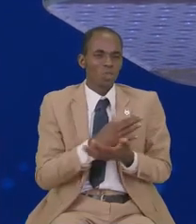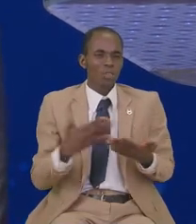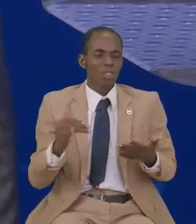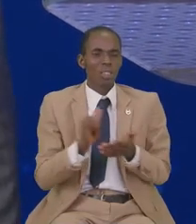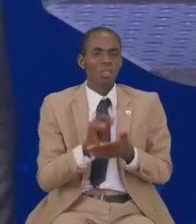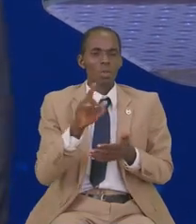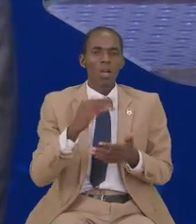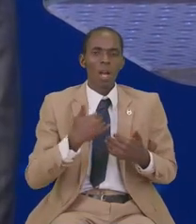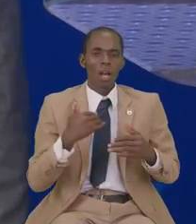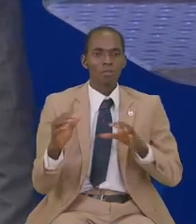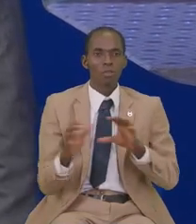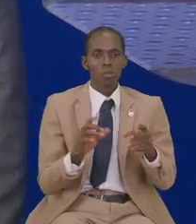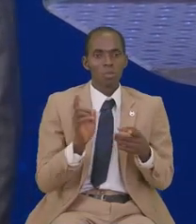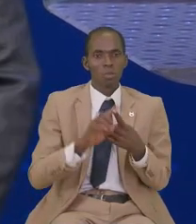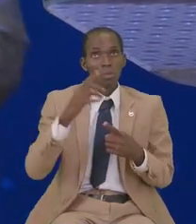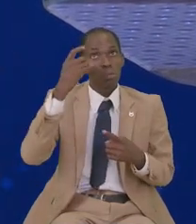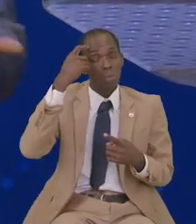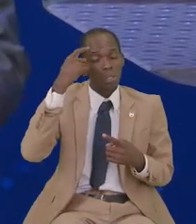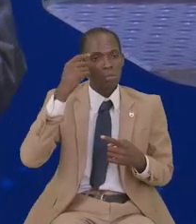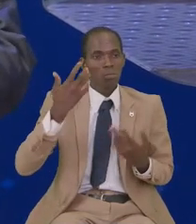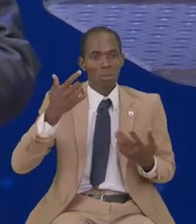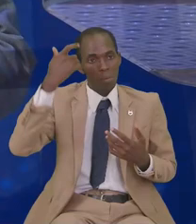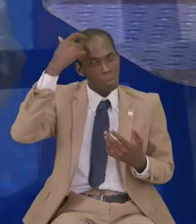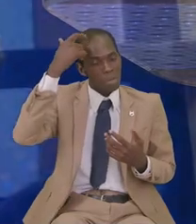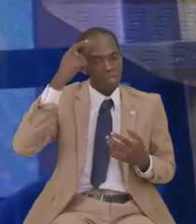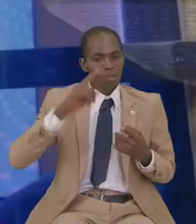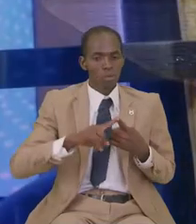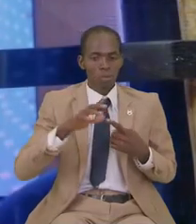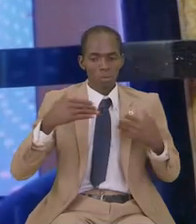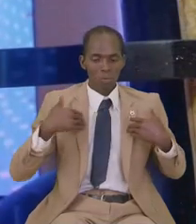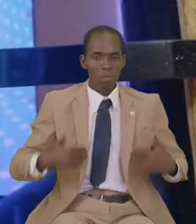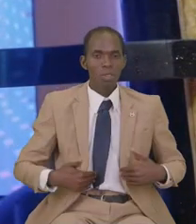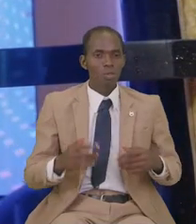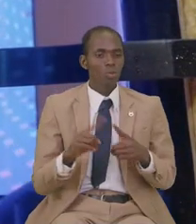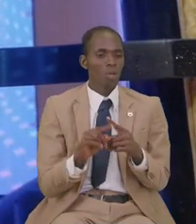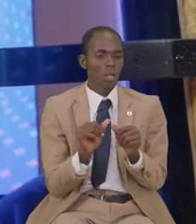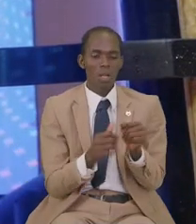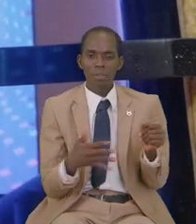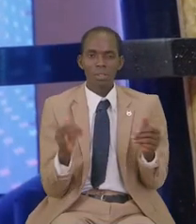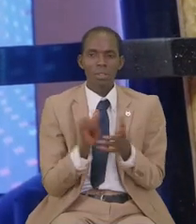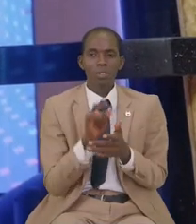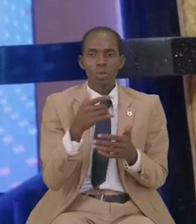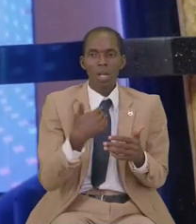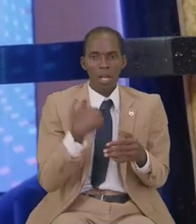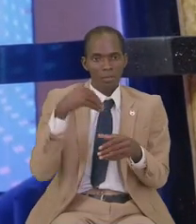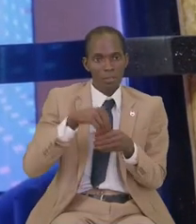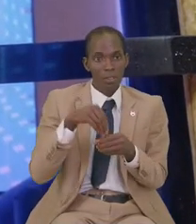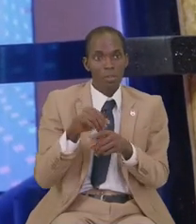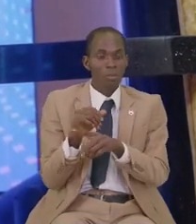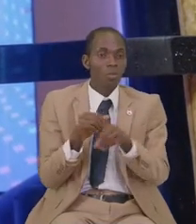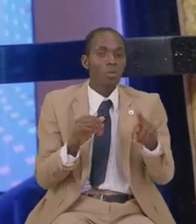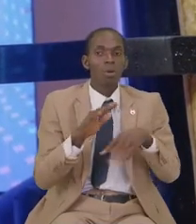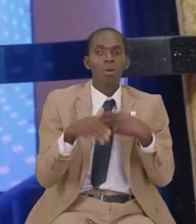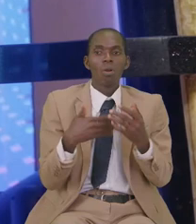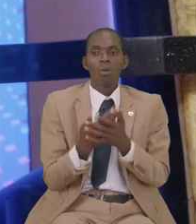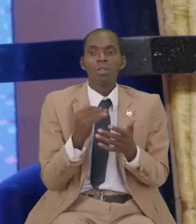your system, to your brain, to your nerves, to your cells, and to everything that you have within you? All those many